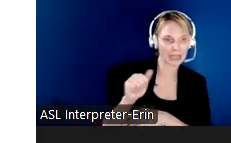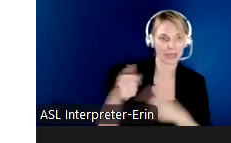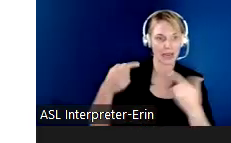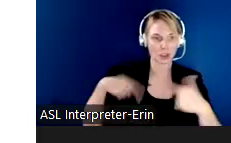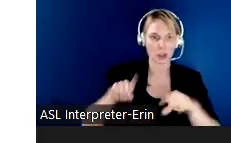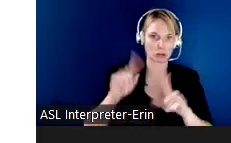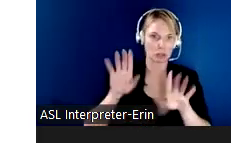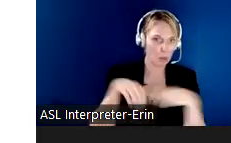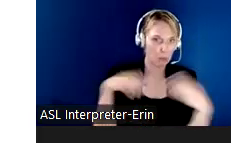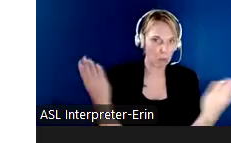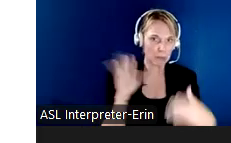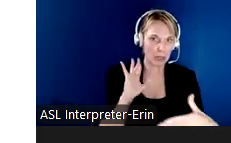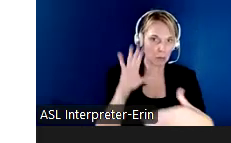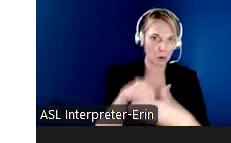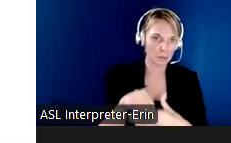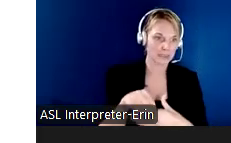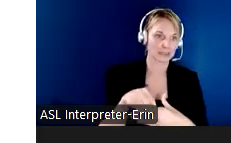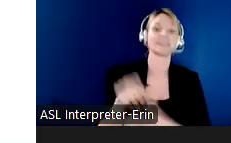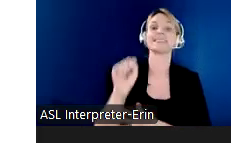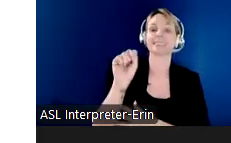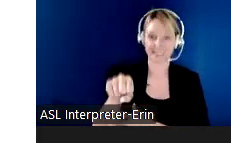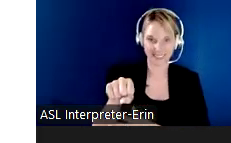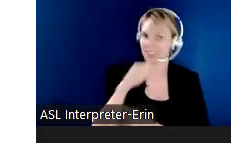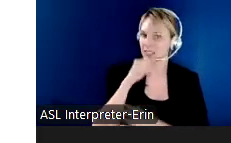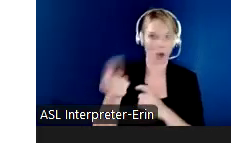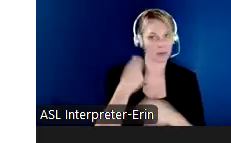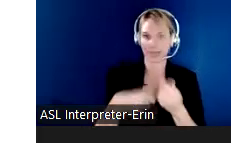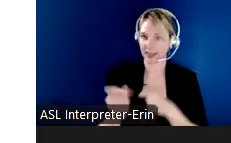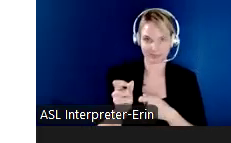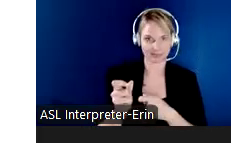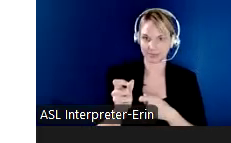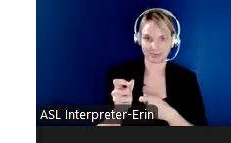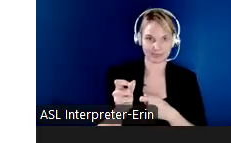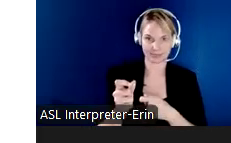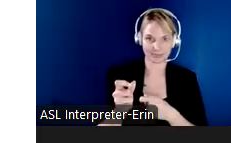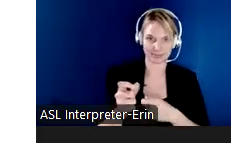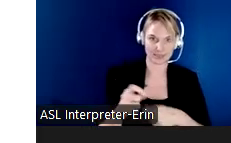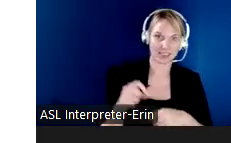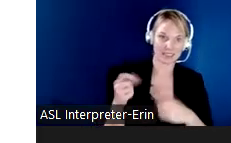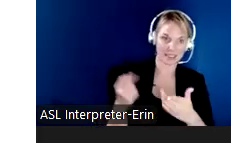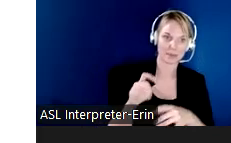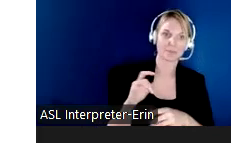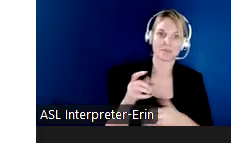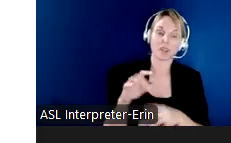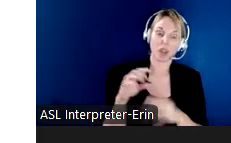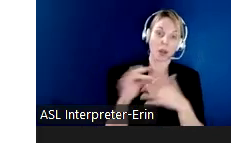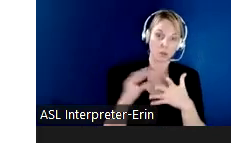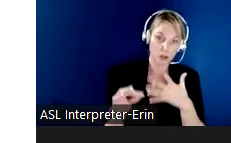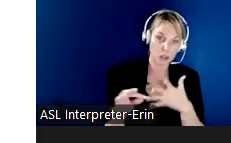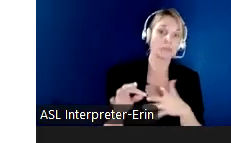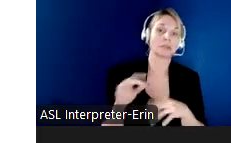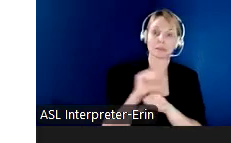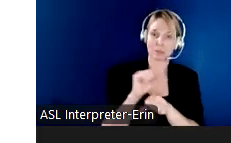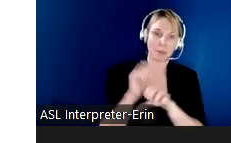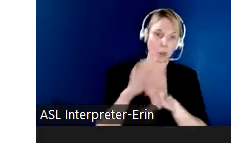enrollment. It's also not replacing employees' ability to just submit forms to Navia directly during open enrollment. Those options still exist.